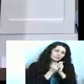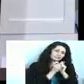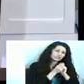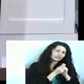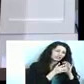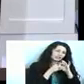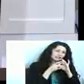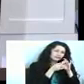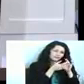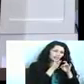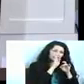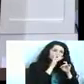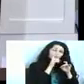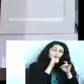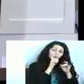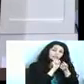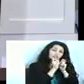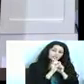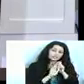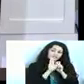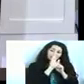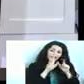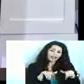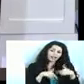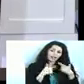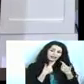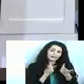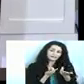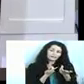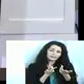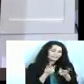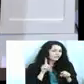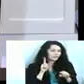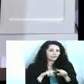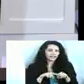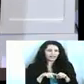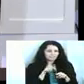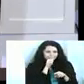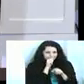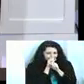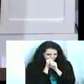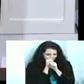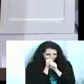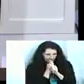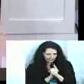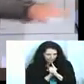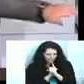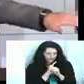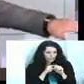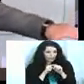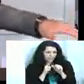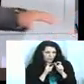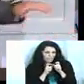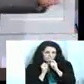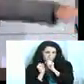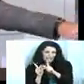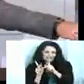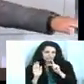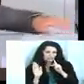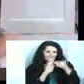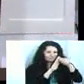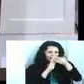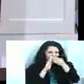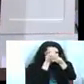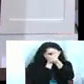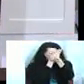to a God who has changed your life, you can't keep it to yourself. You have to run back to your village and tell the